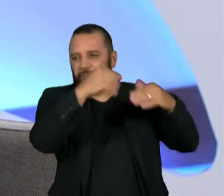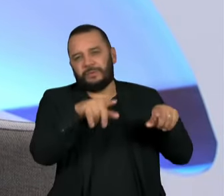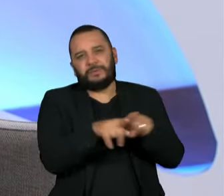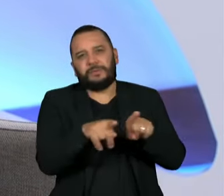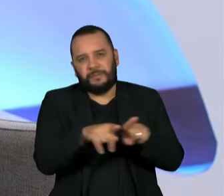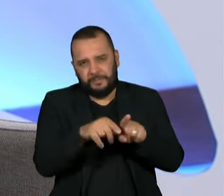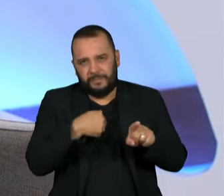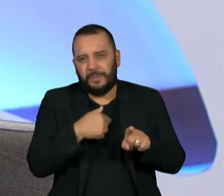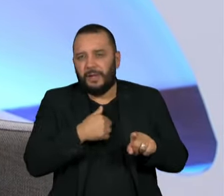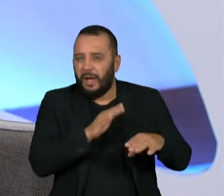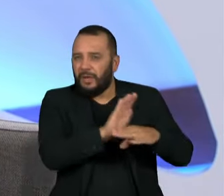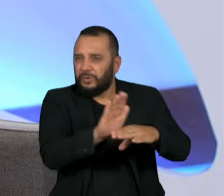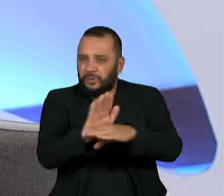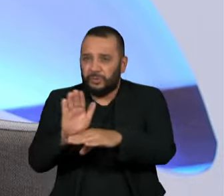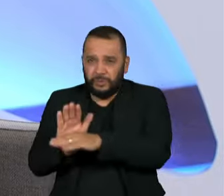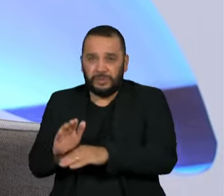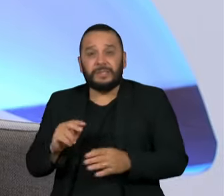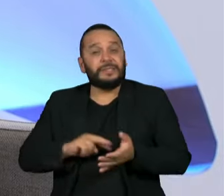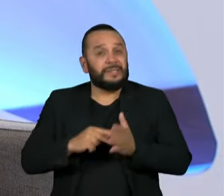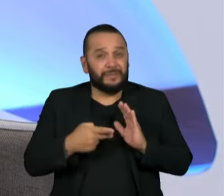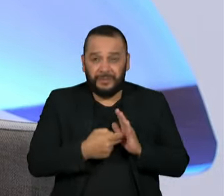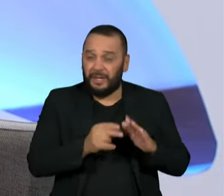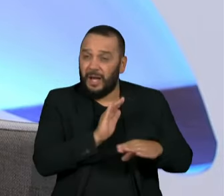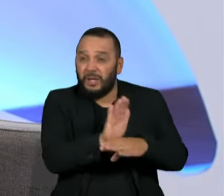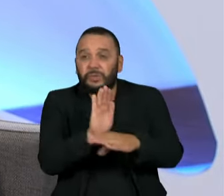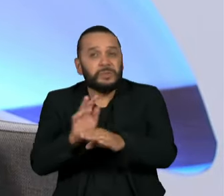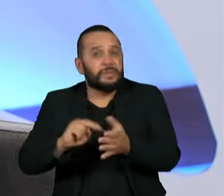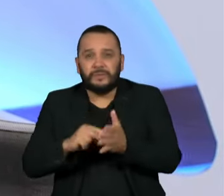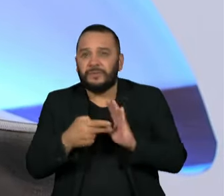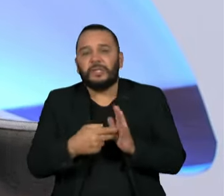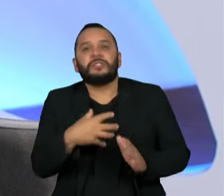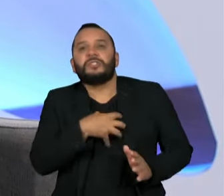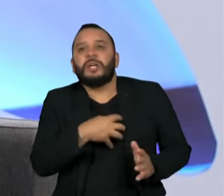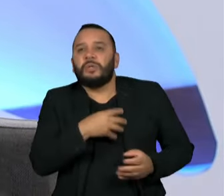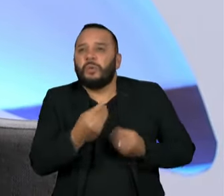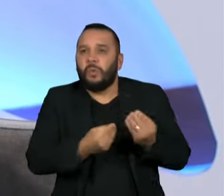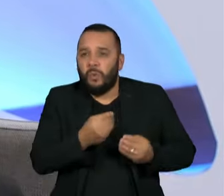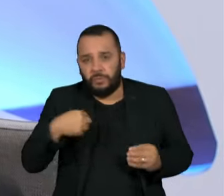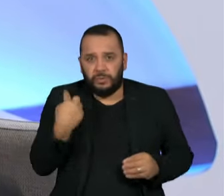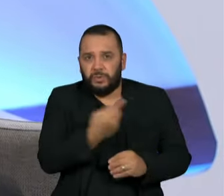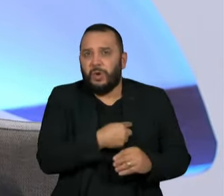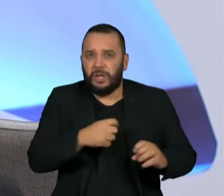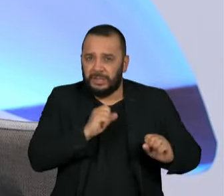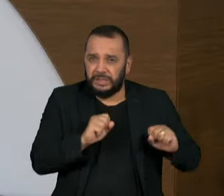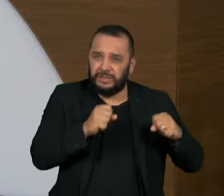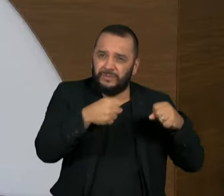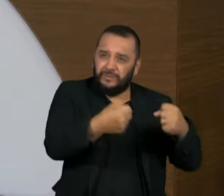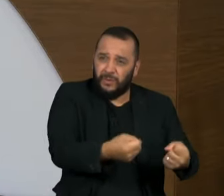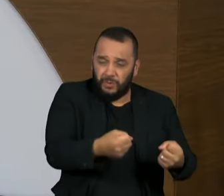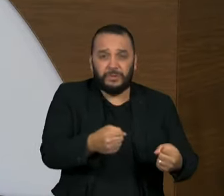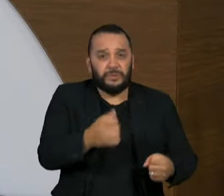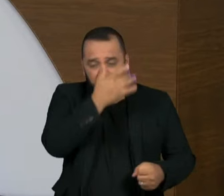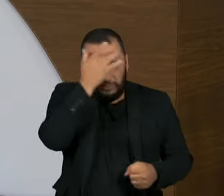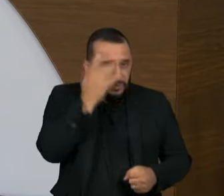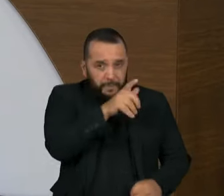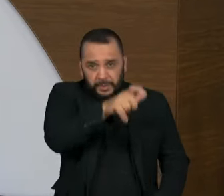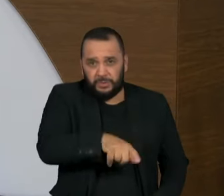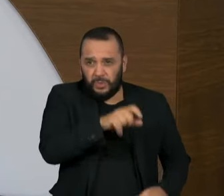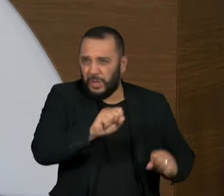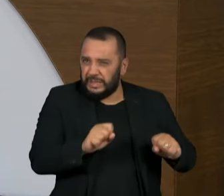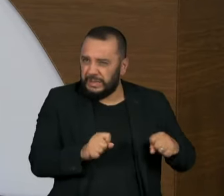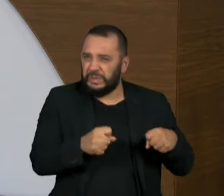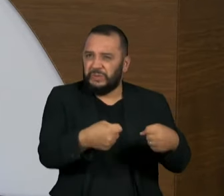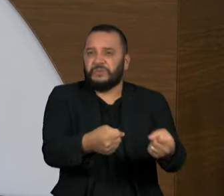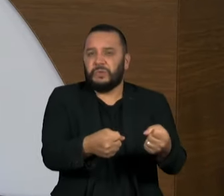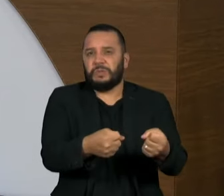contribution, where contribution means the way in which one's efforts and